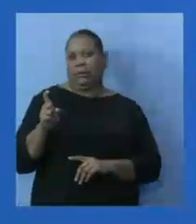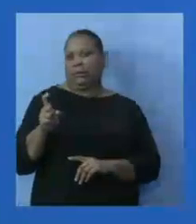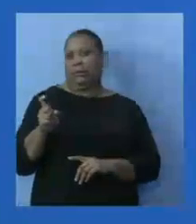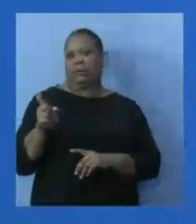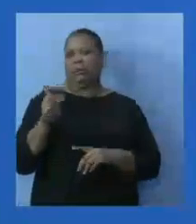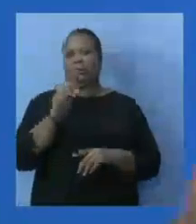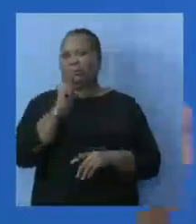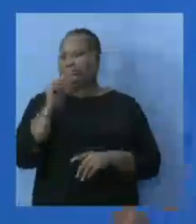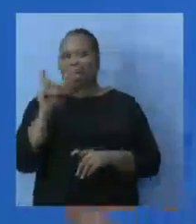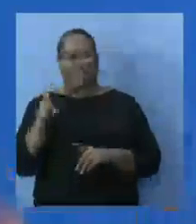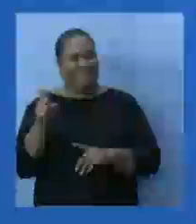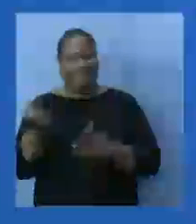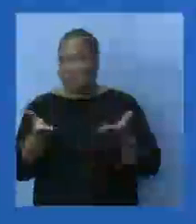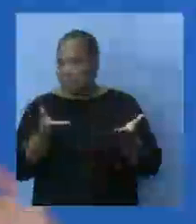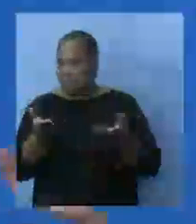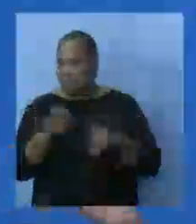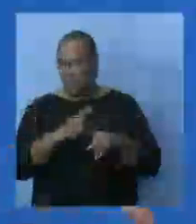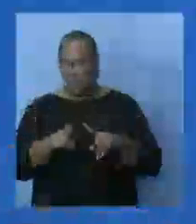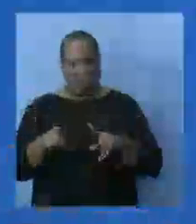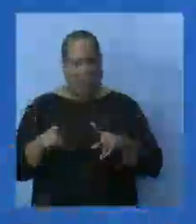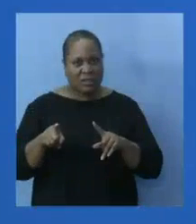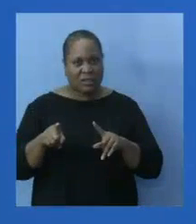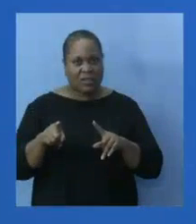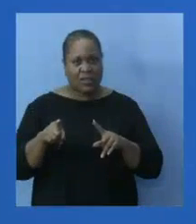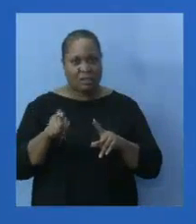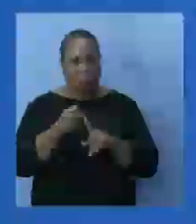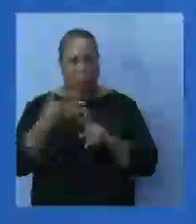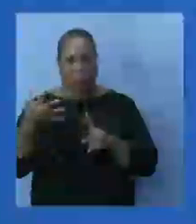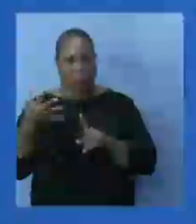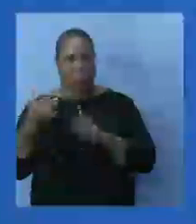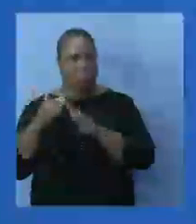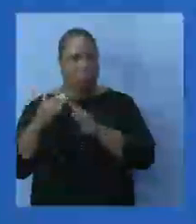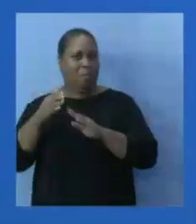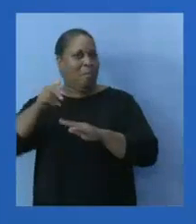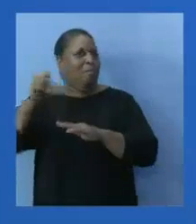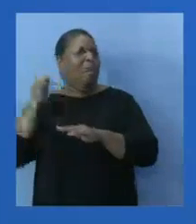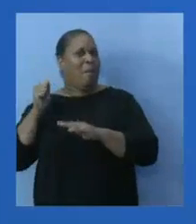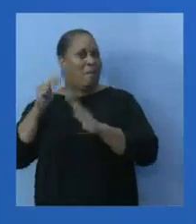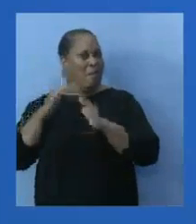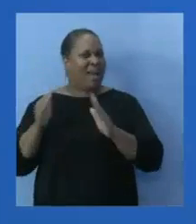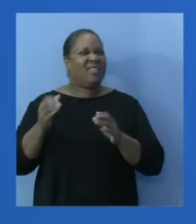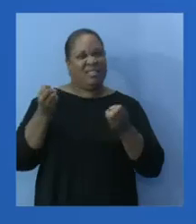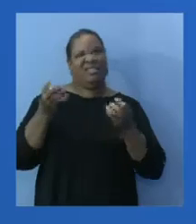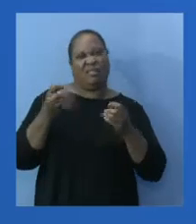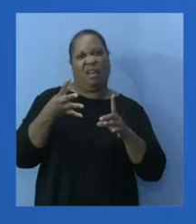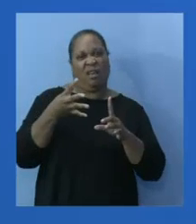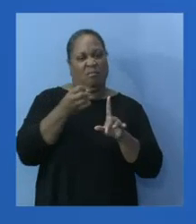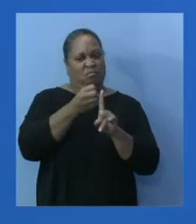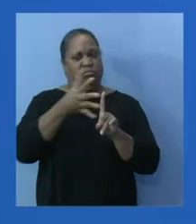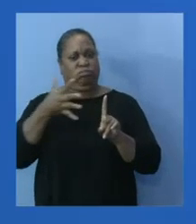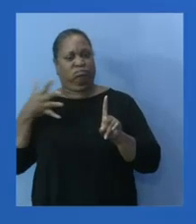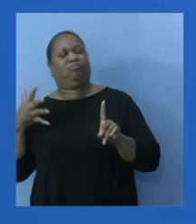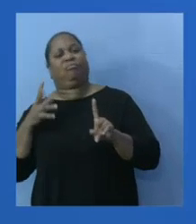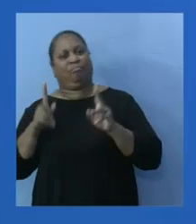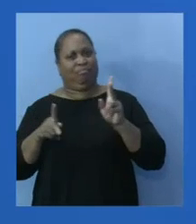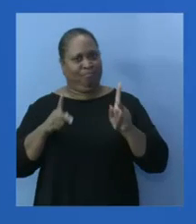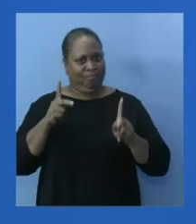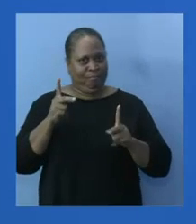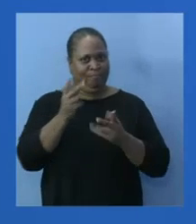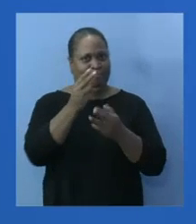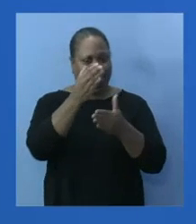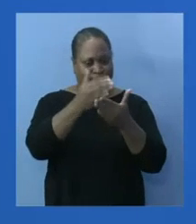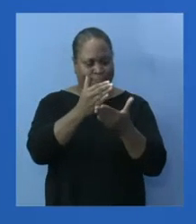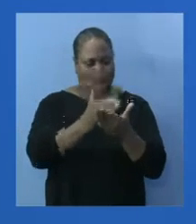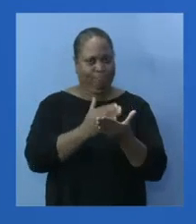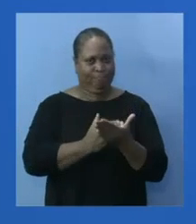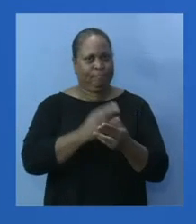but back house of the police, for example, as opposed to an essential person. There's a number of persons that are on that list, but in addition